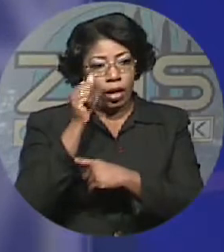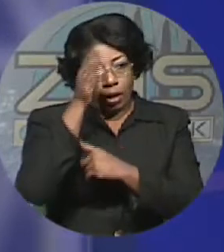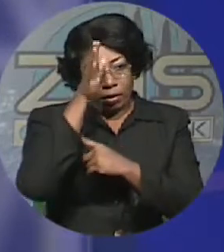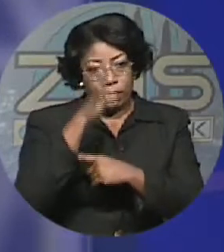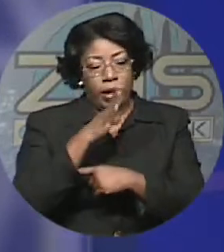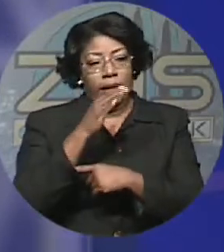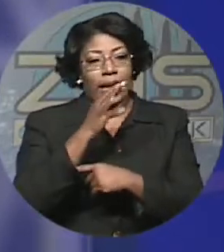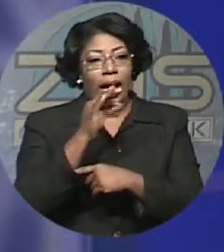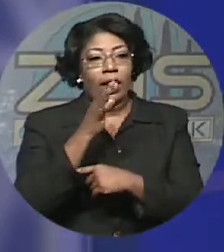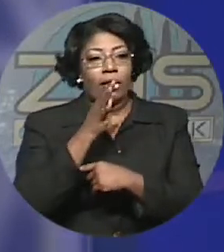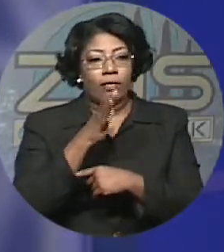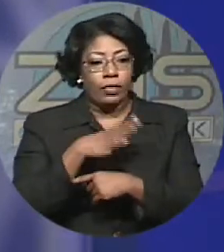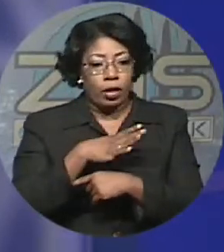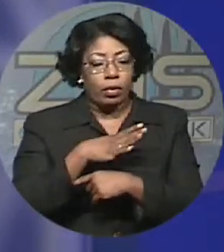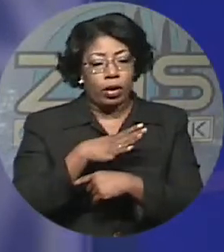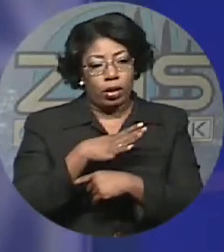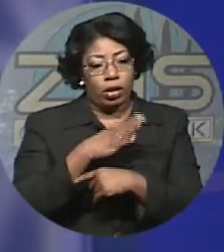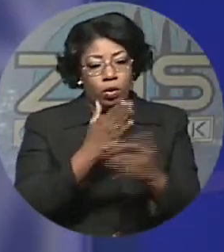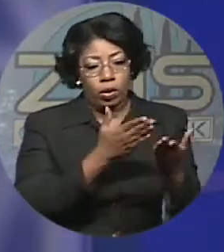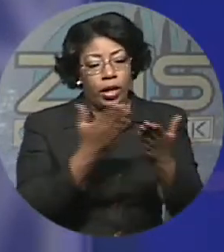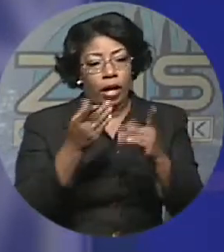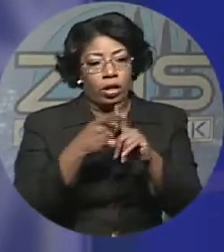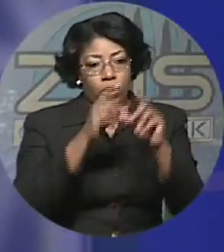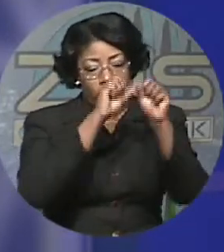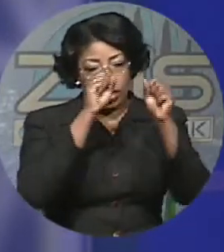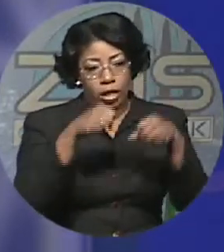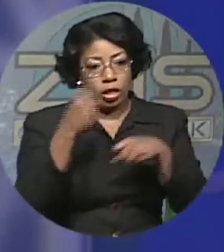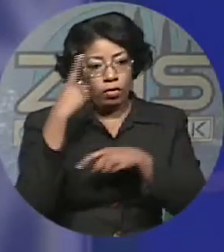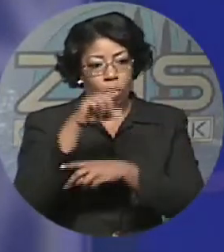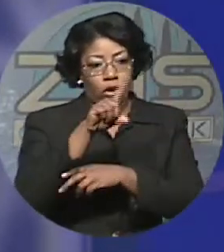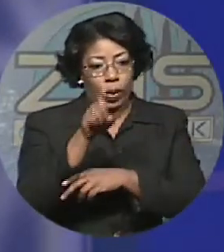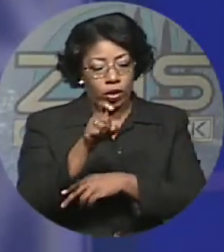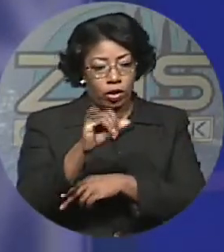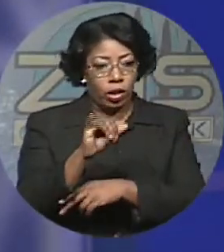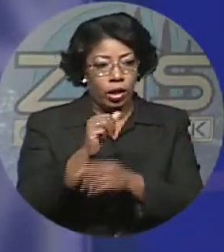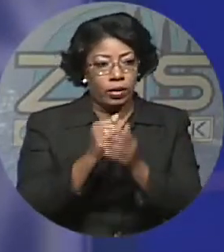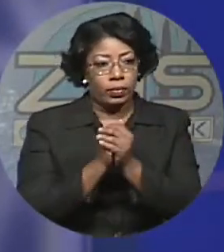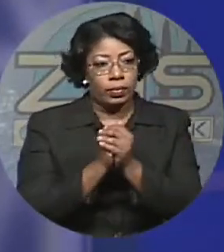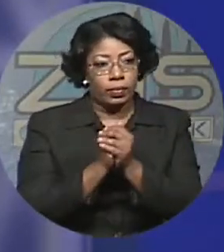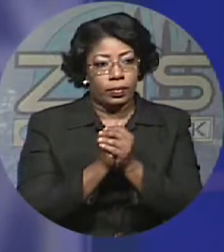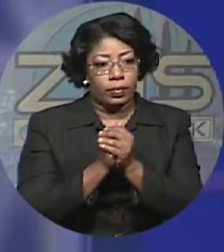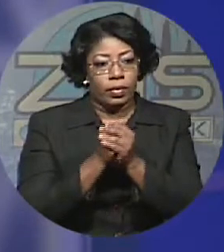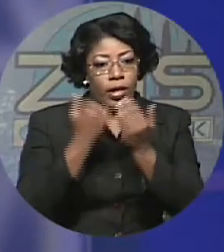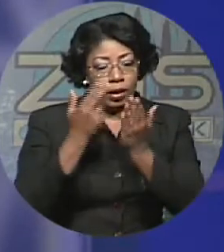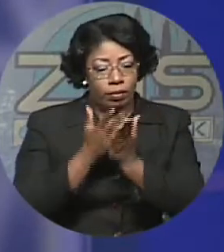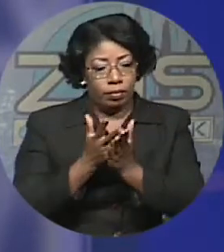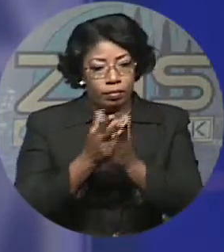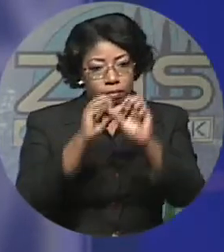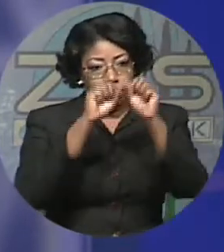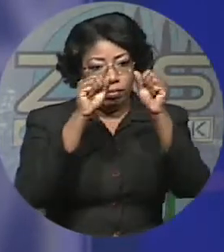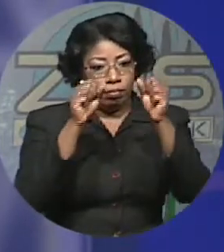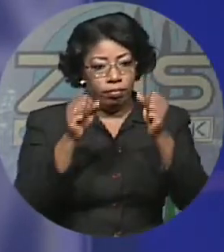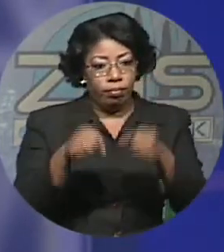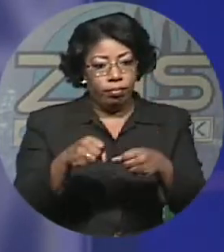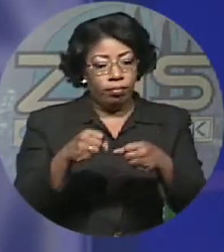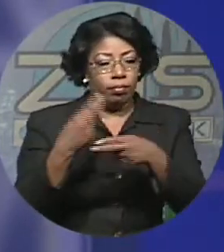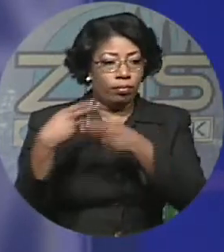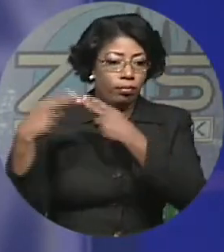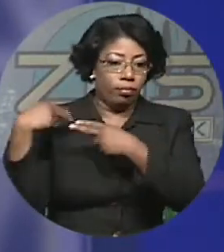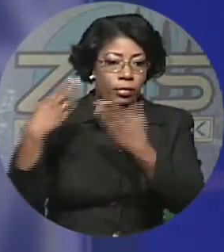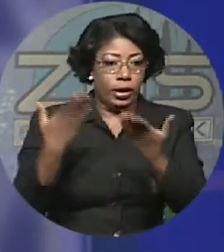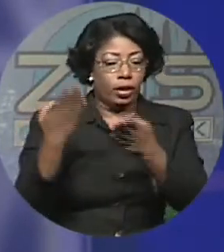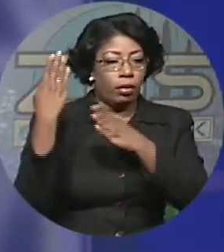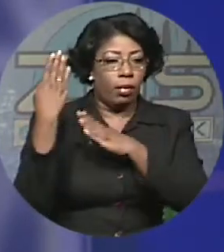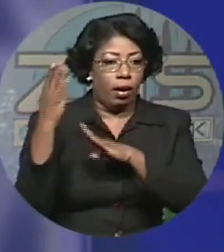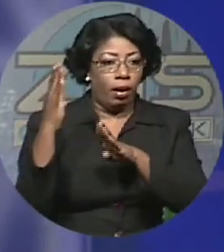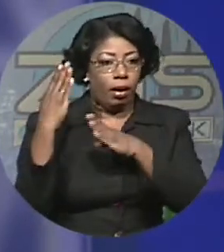taken into custody for questioning in connection with that discovery. The mailboat system has a long-standing history here in the